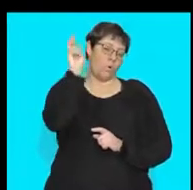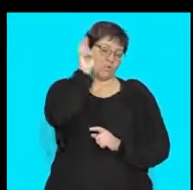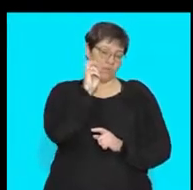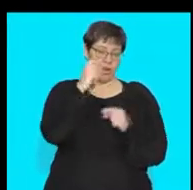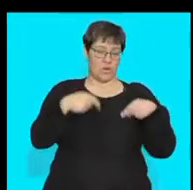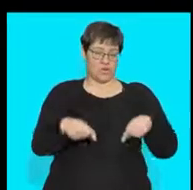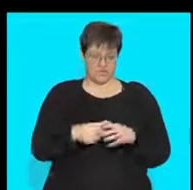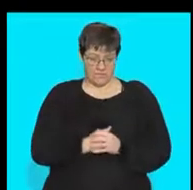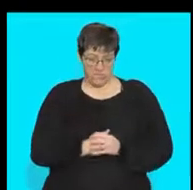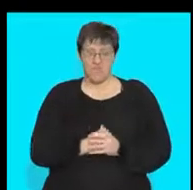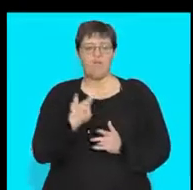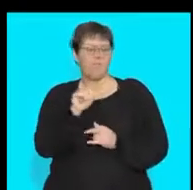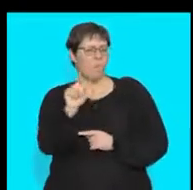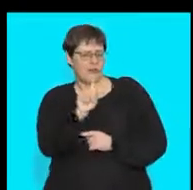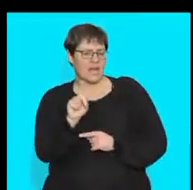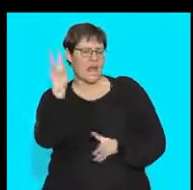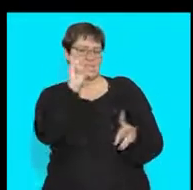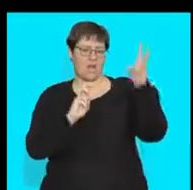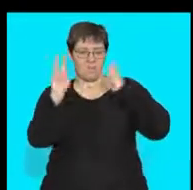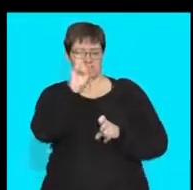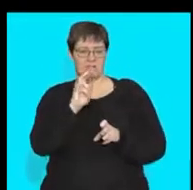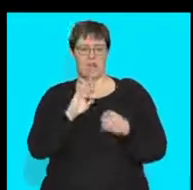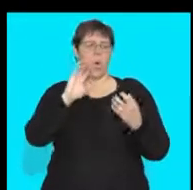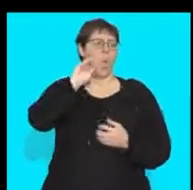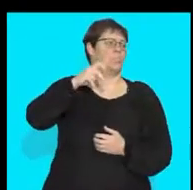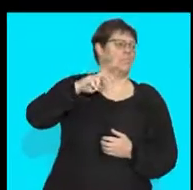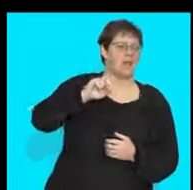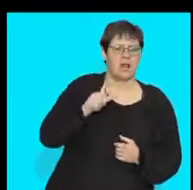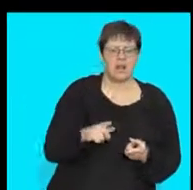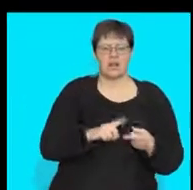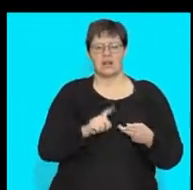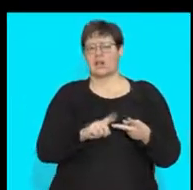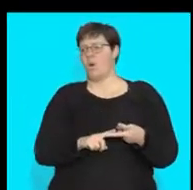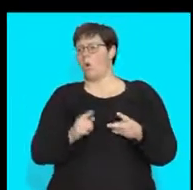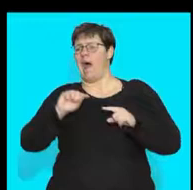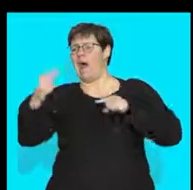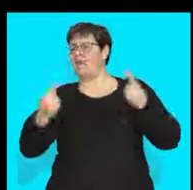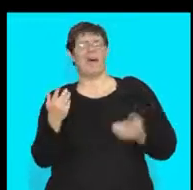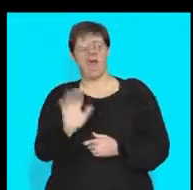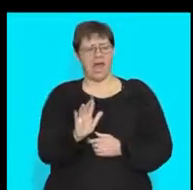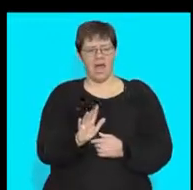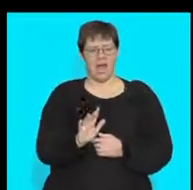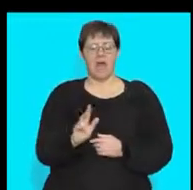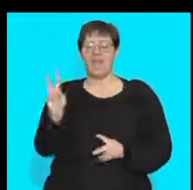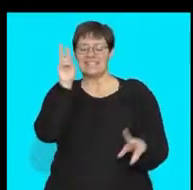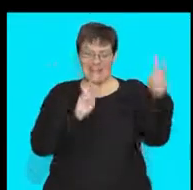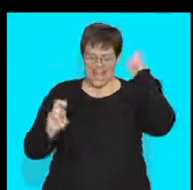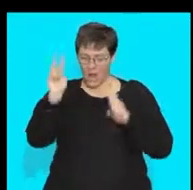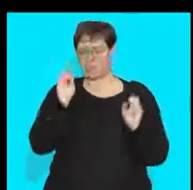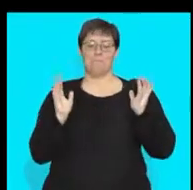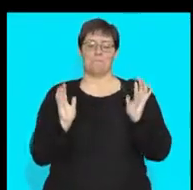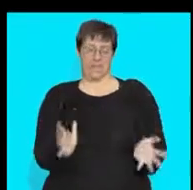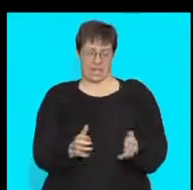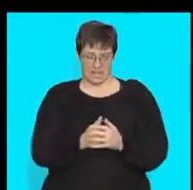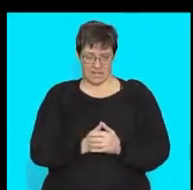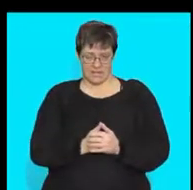The auditory nerve for sound nerve. It's not the optical or the sciatic nerve. No, it's for sound, the